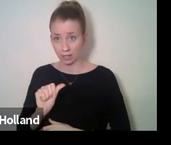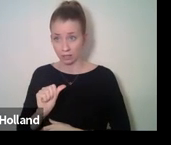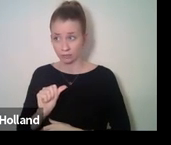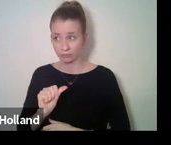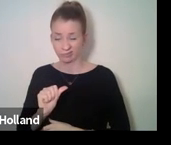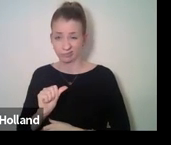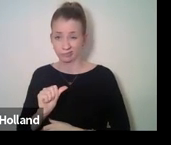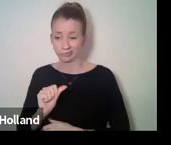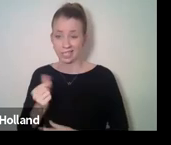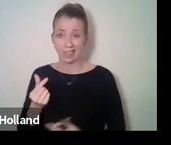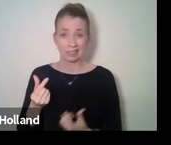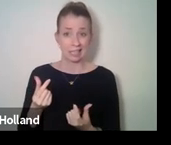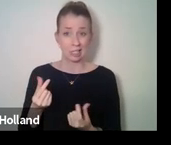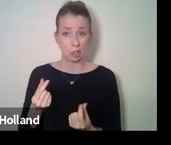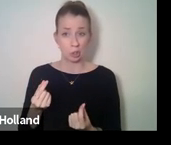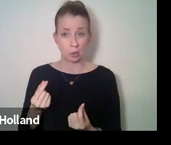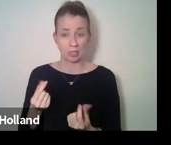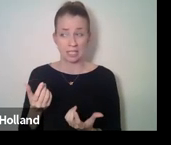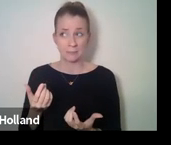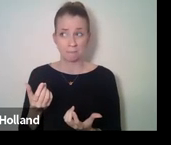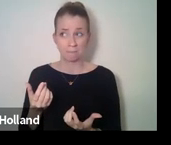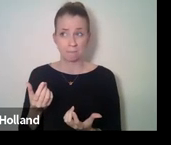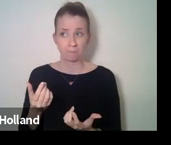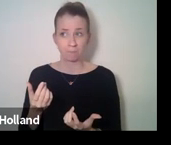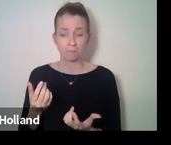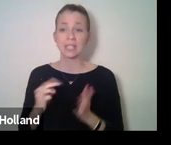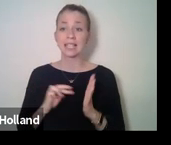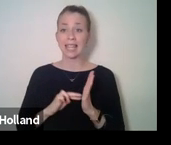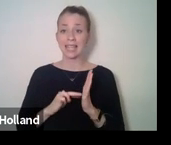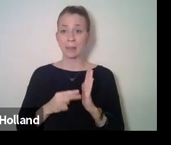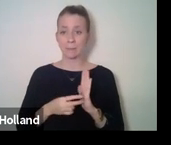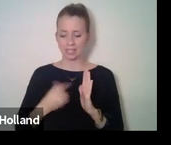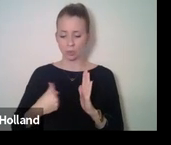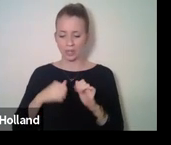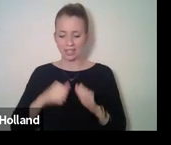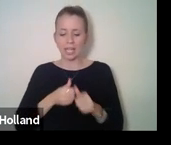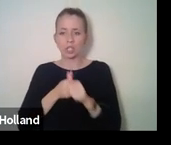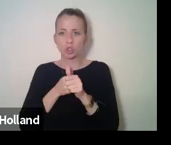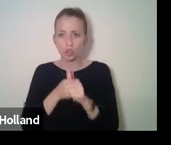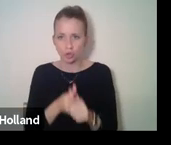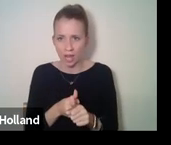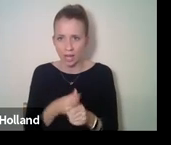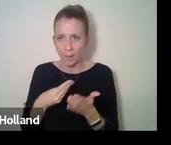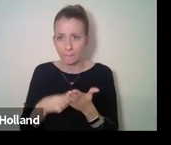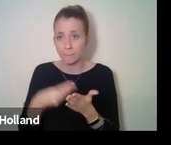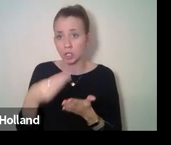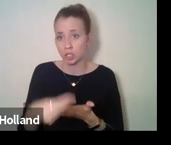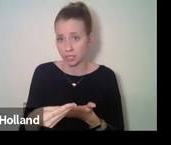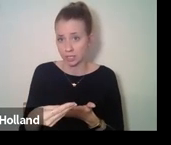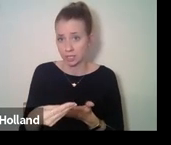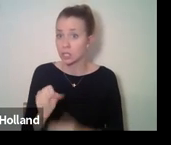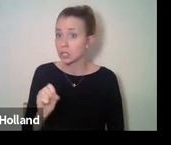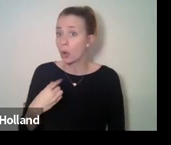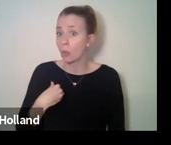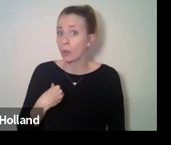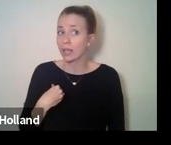is it allows us to track purchasing. So we are in fact